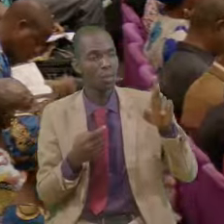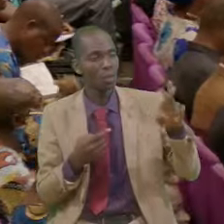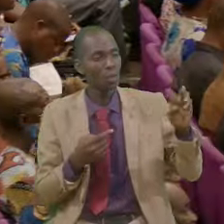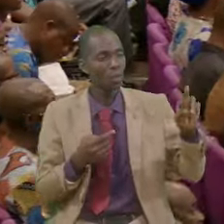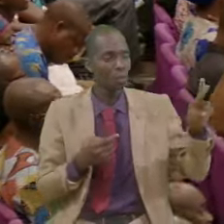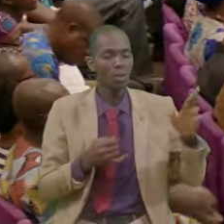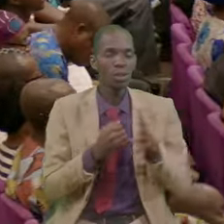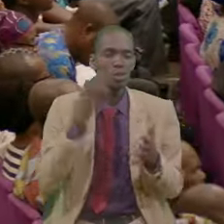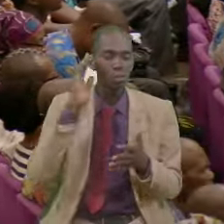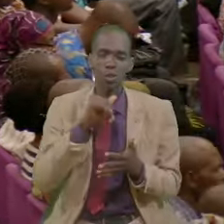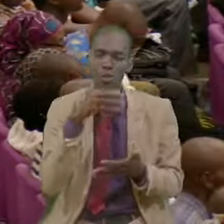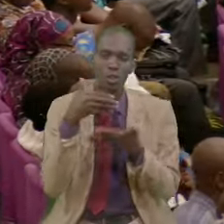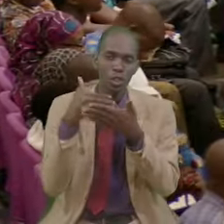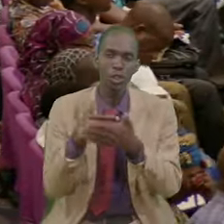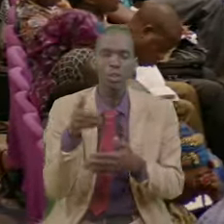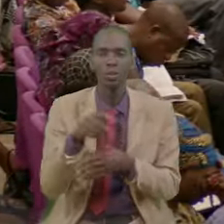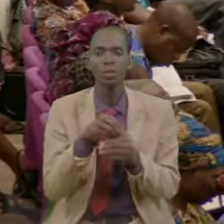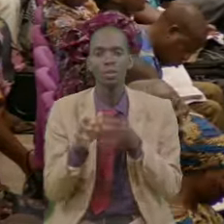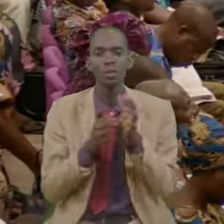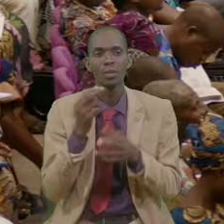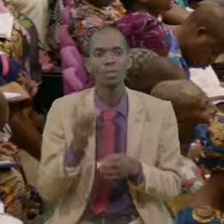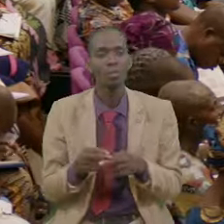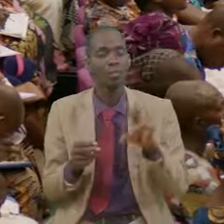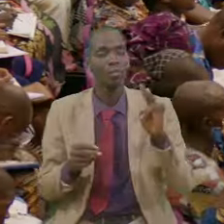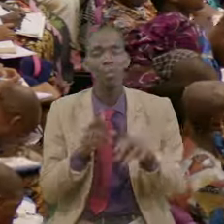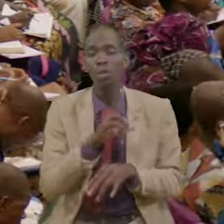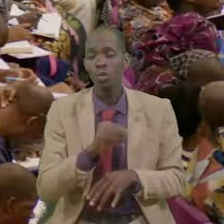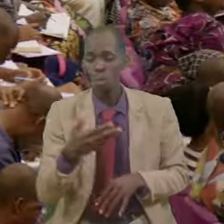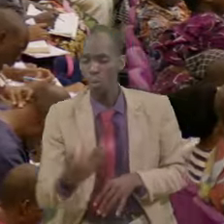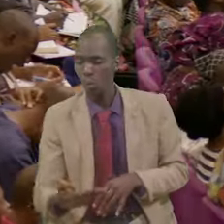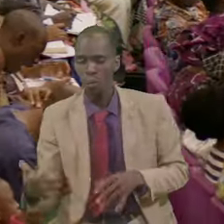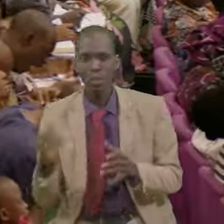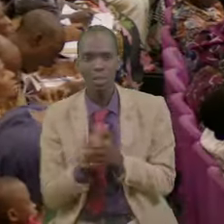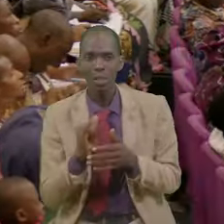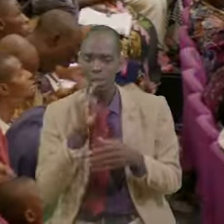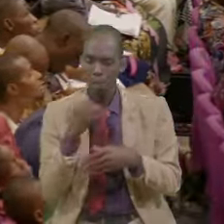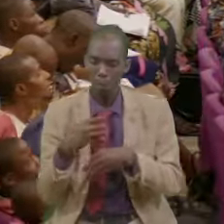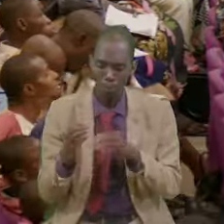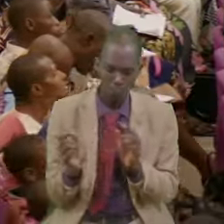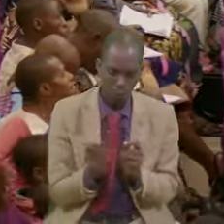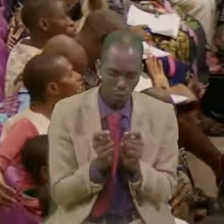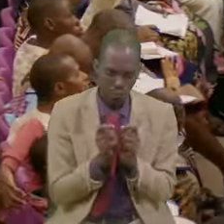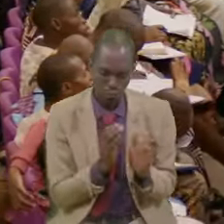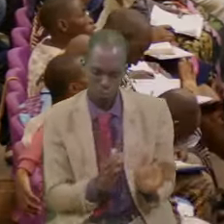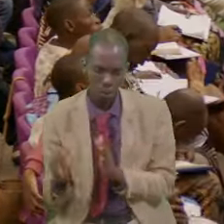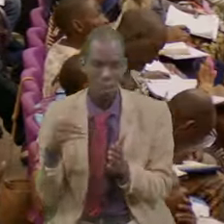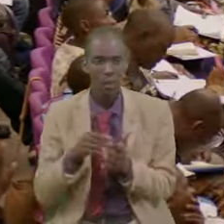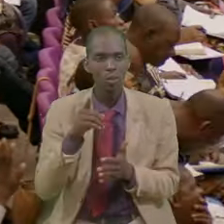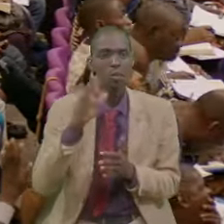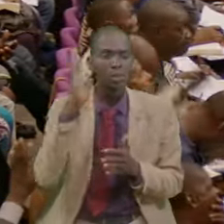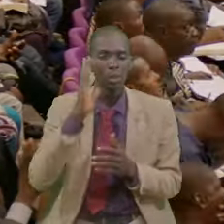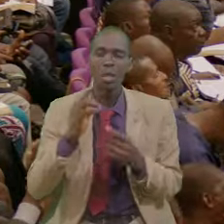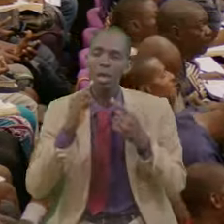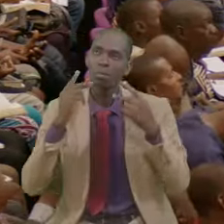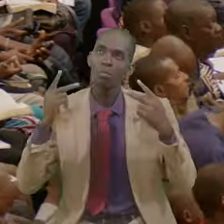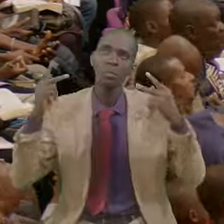you. Verse 17, no weapon that is formed against thee shall prosper. And